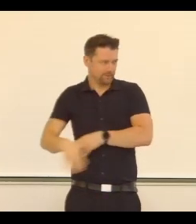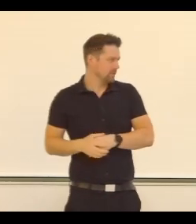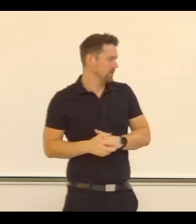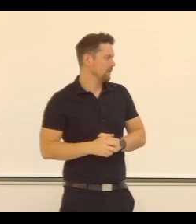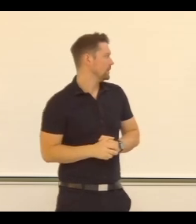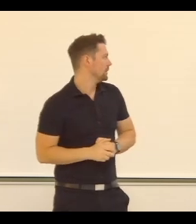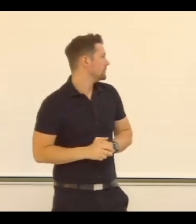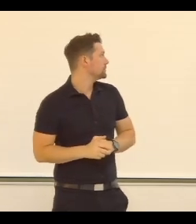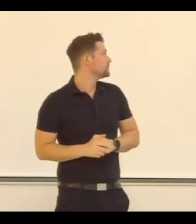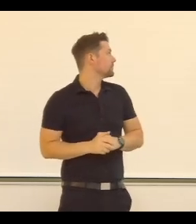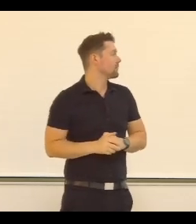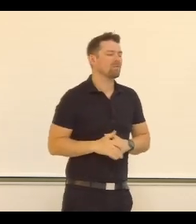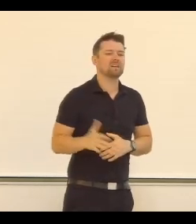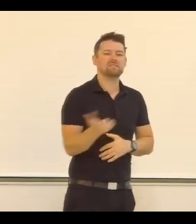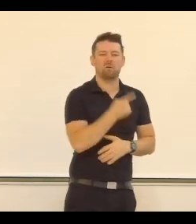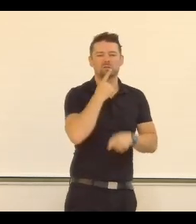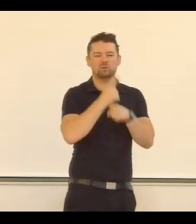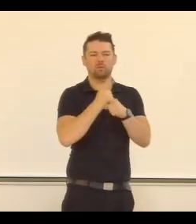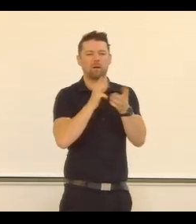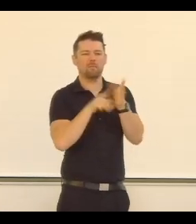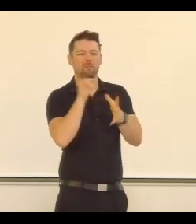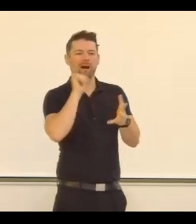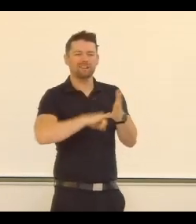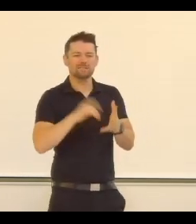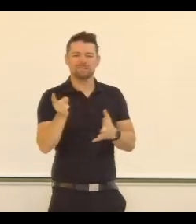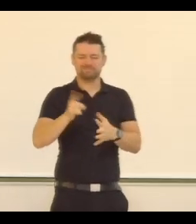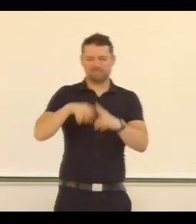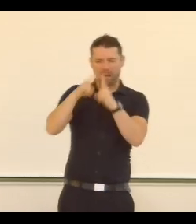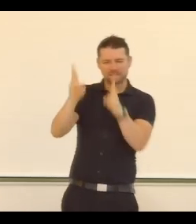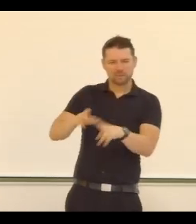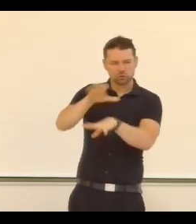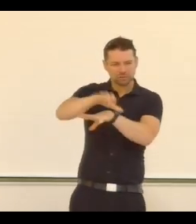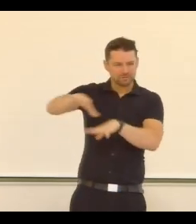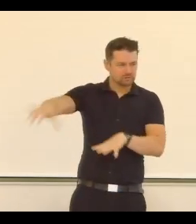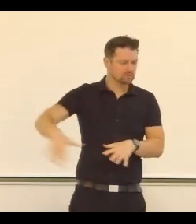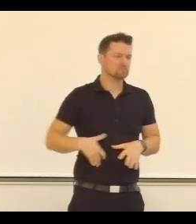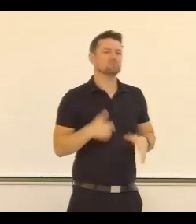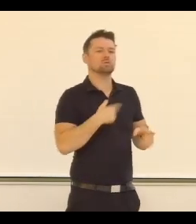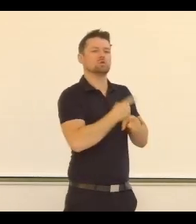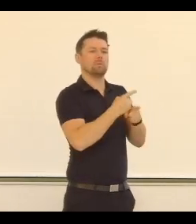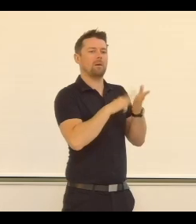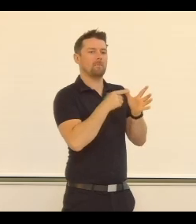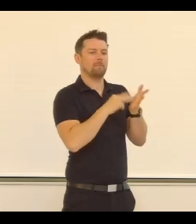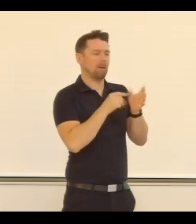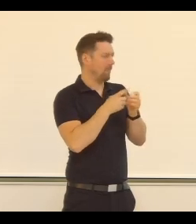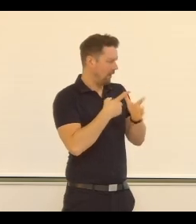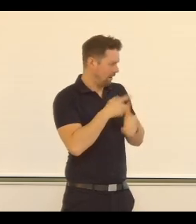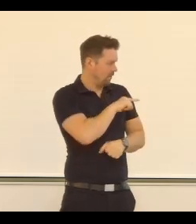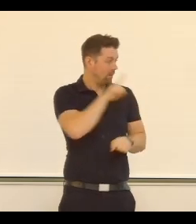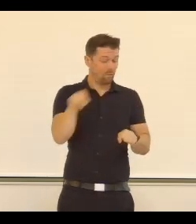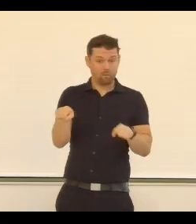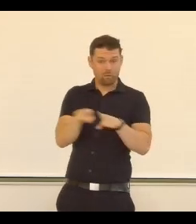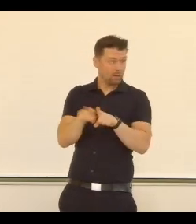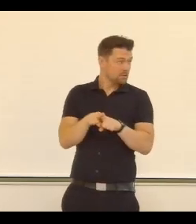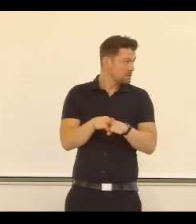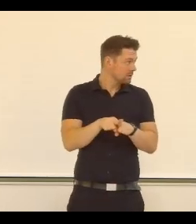Sustaining humans on Mars and planetary surface habitation. So like I said, I will talk about the MaMBA laboratory, but I will also talk about what